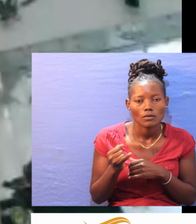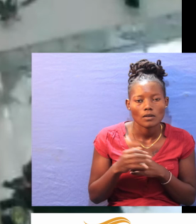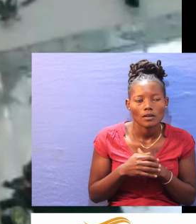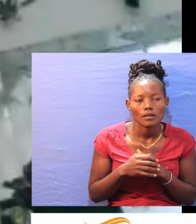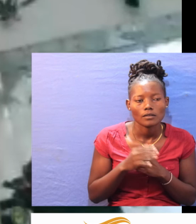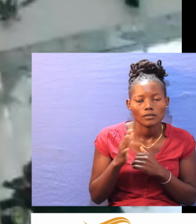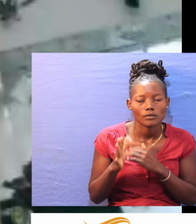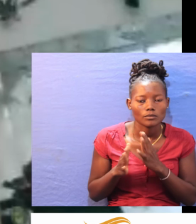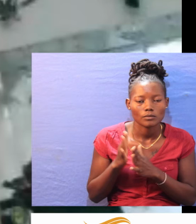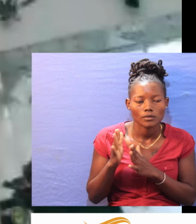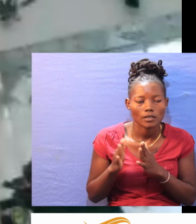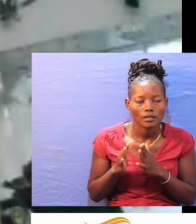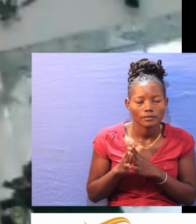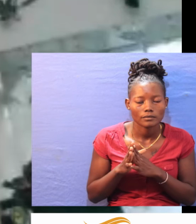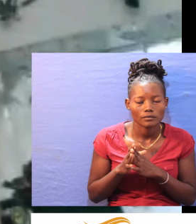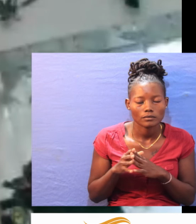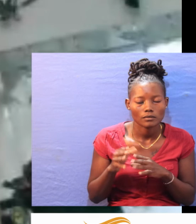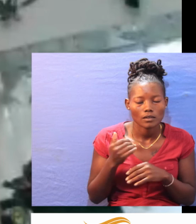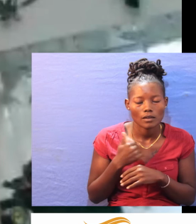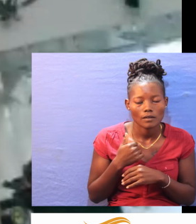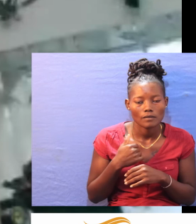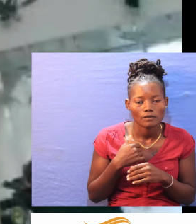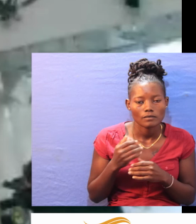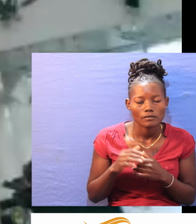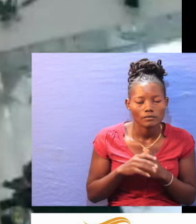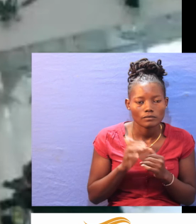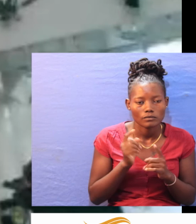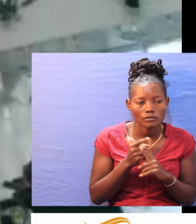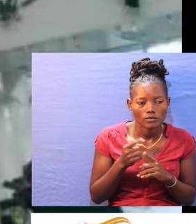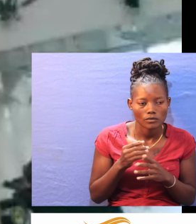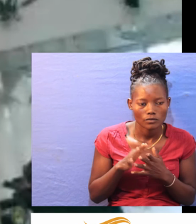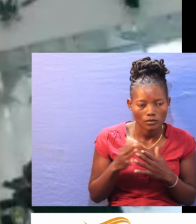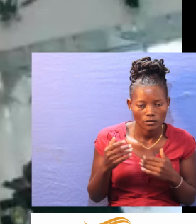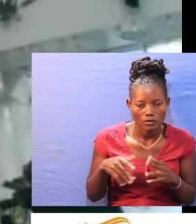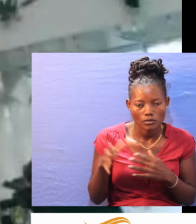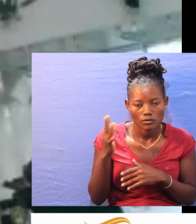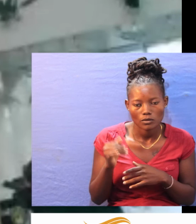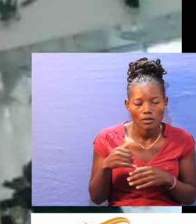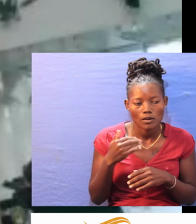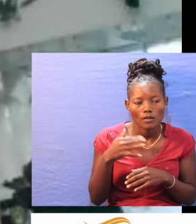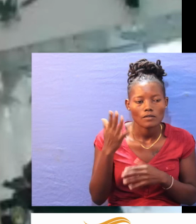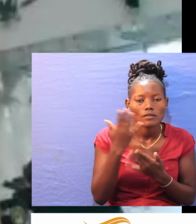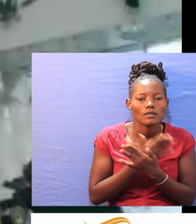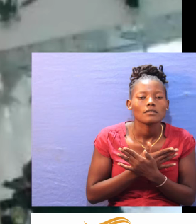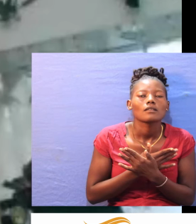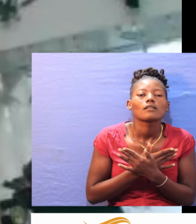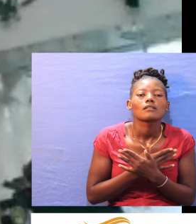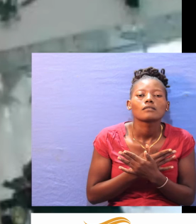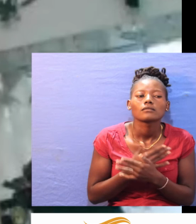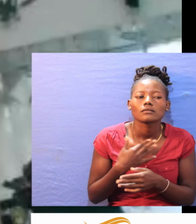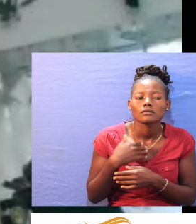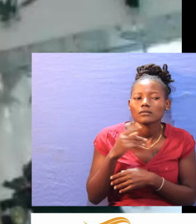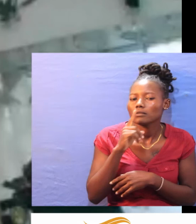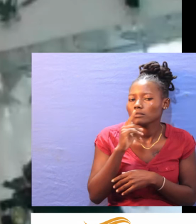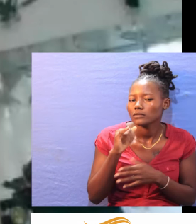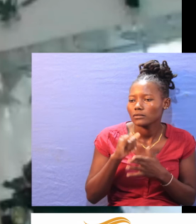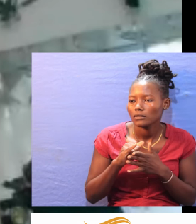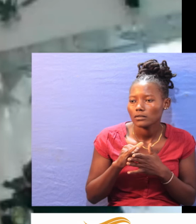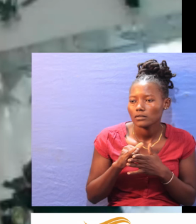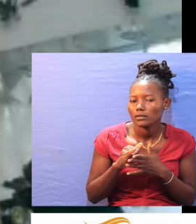the goal, but you have to have ways. So, it's like, you got to wind down every night, make sure that, it's quiet.